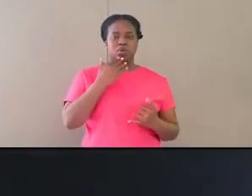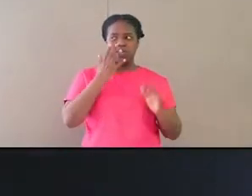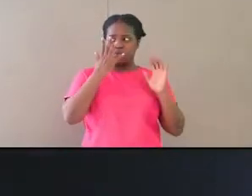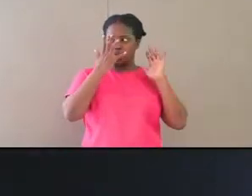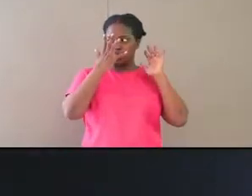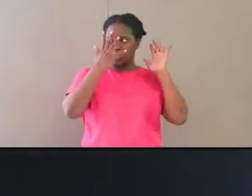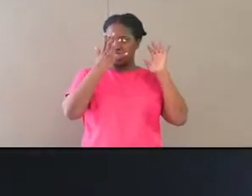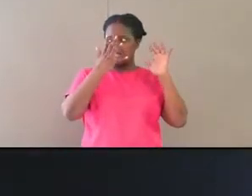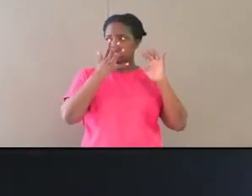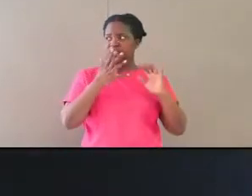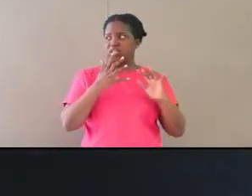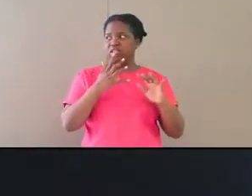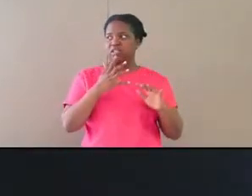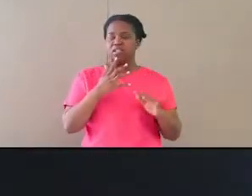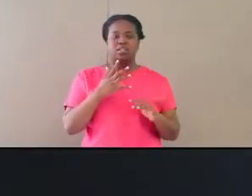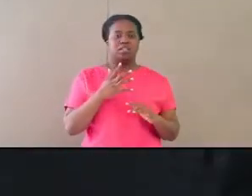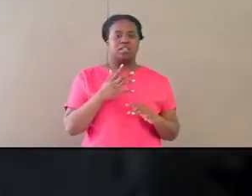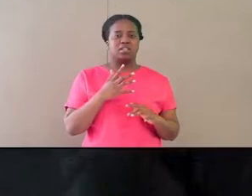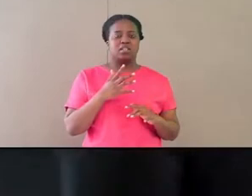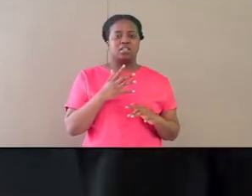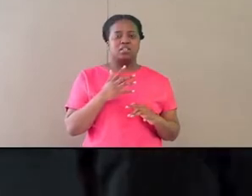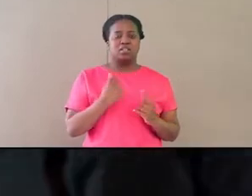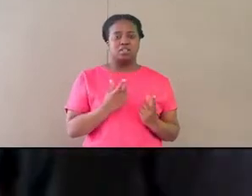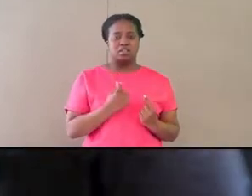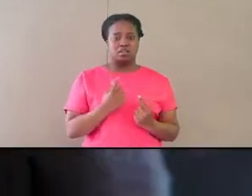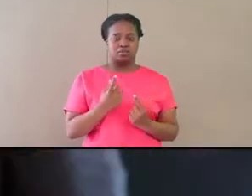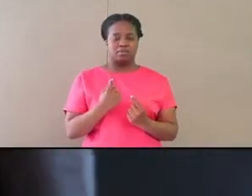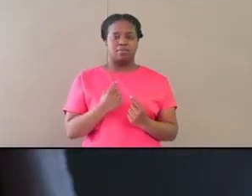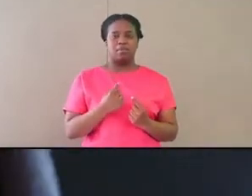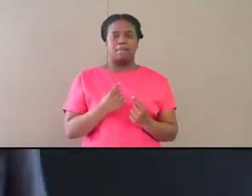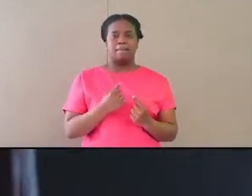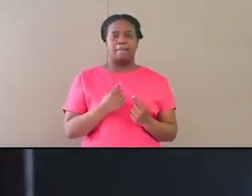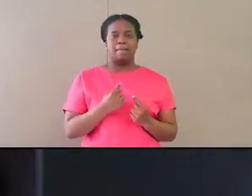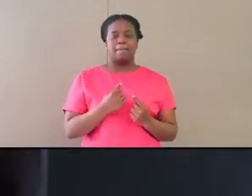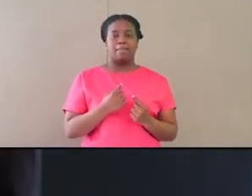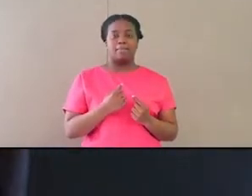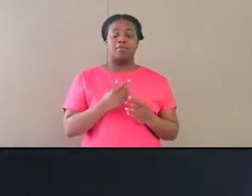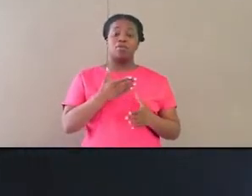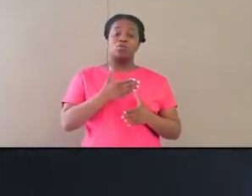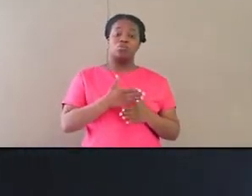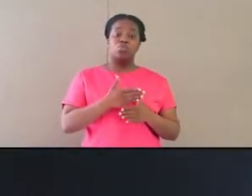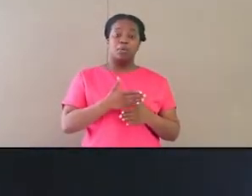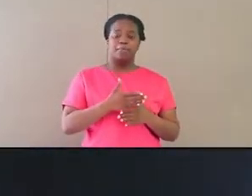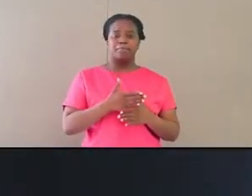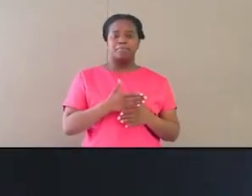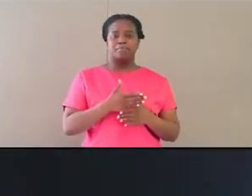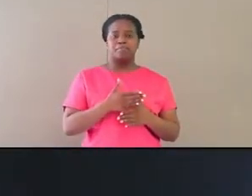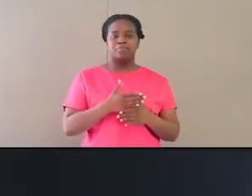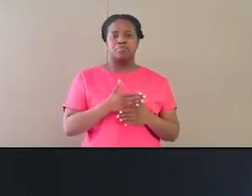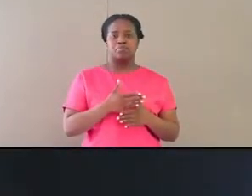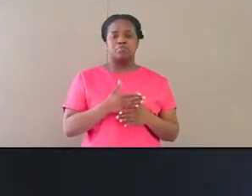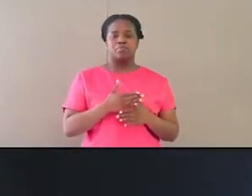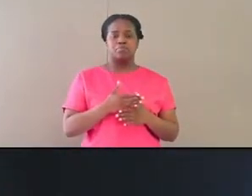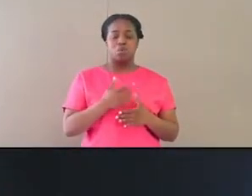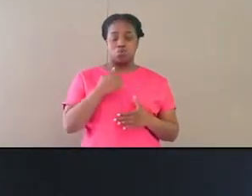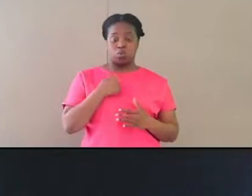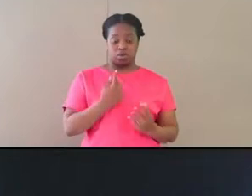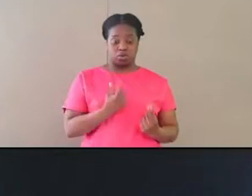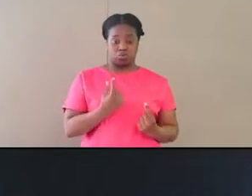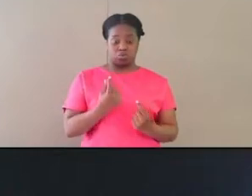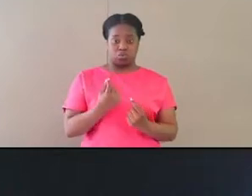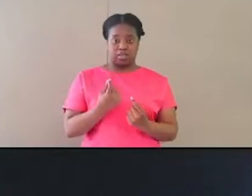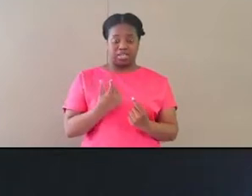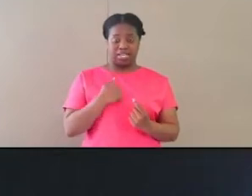National Providence Fund in Eswatini and the job that we are doing